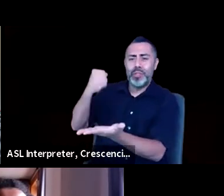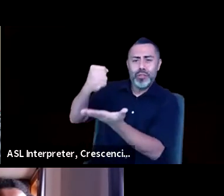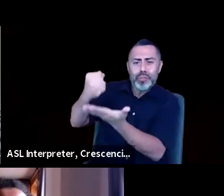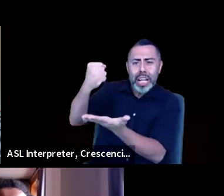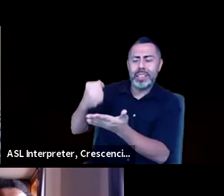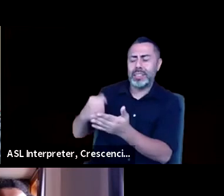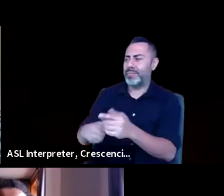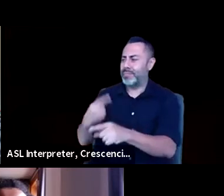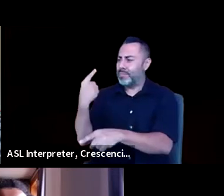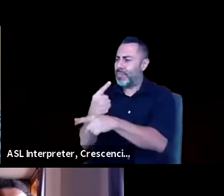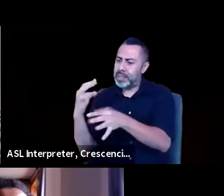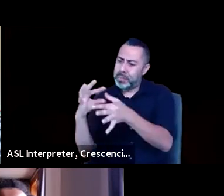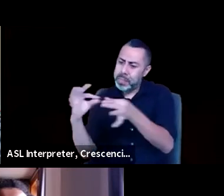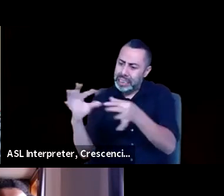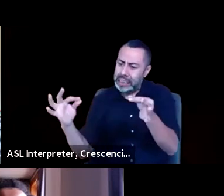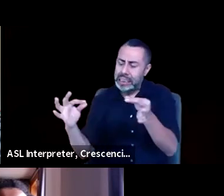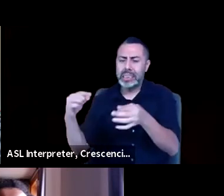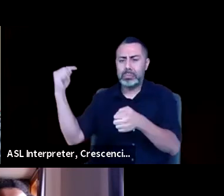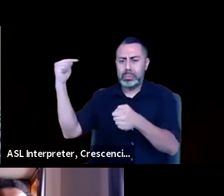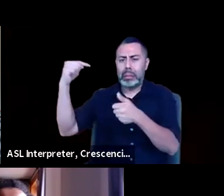lot stickier.